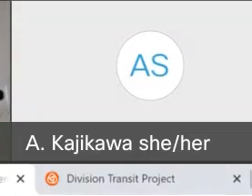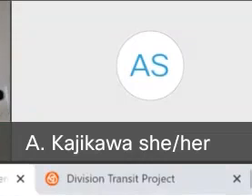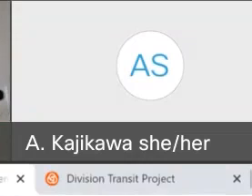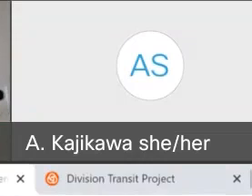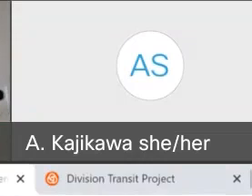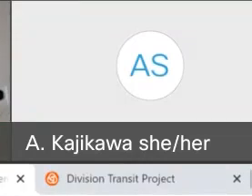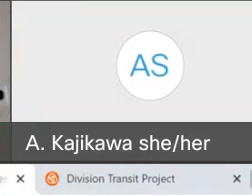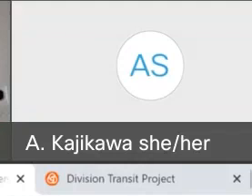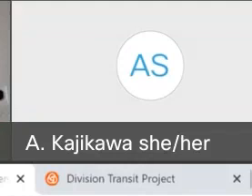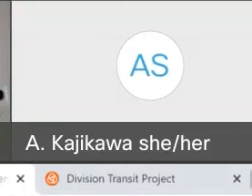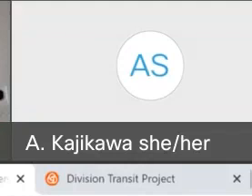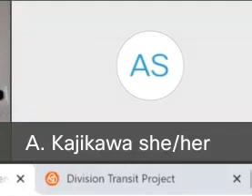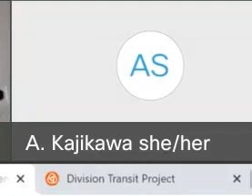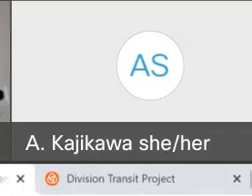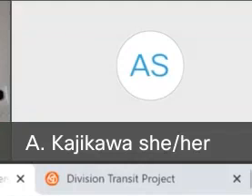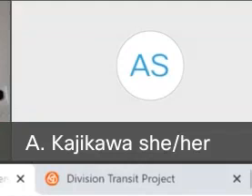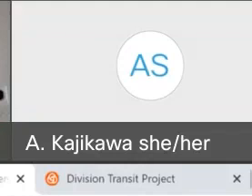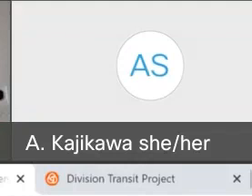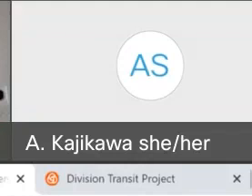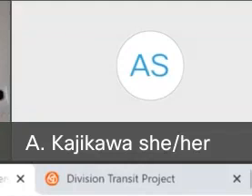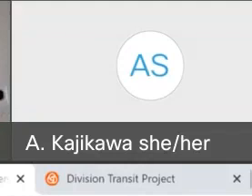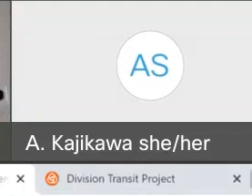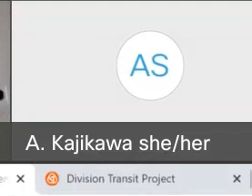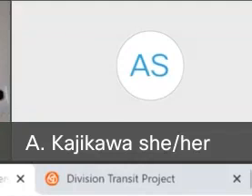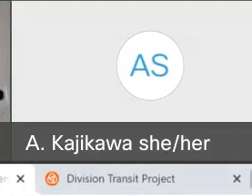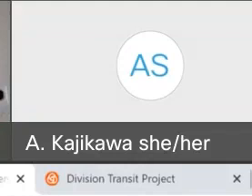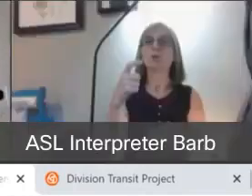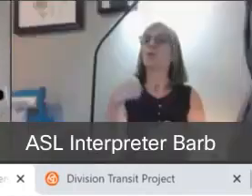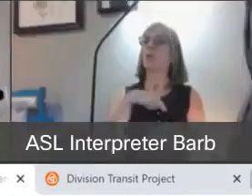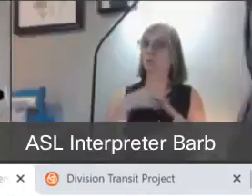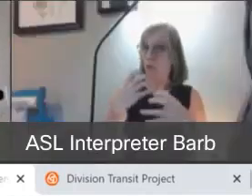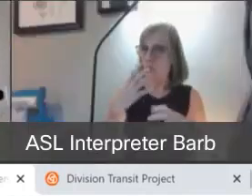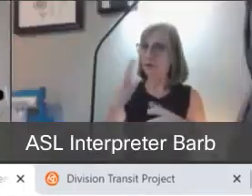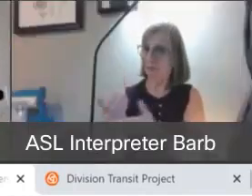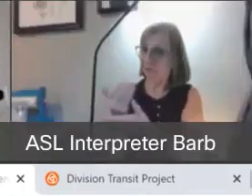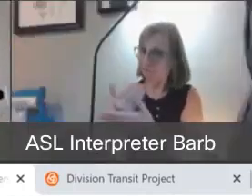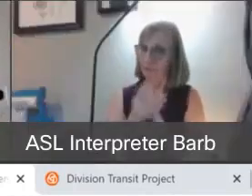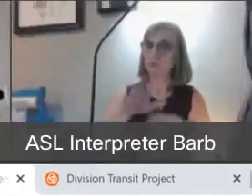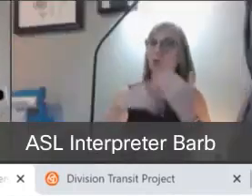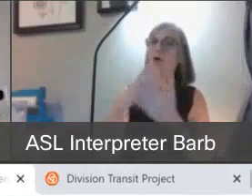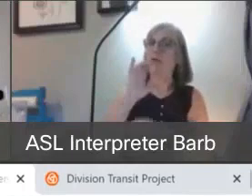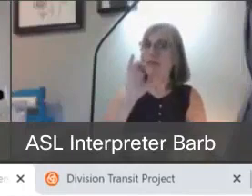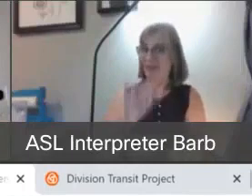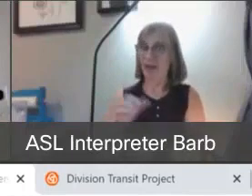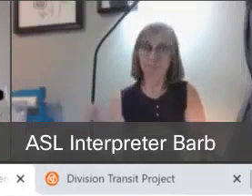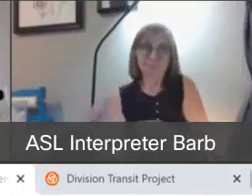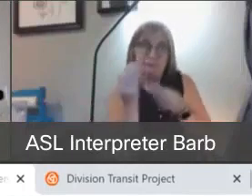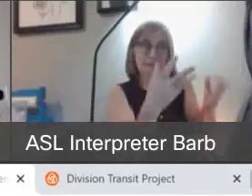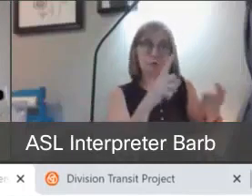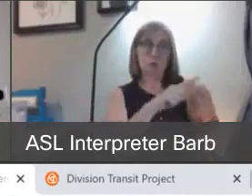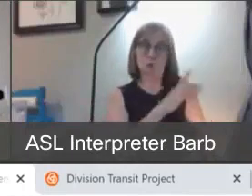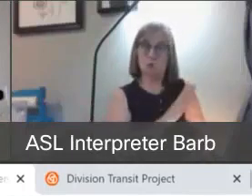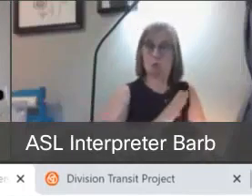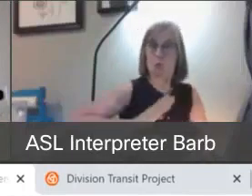time so that we can get all of these proposals to the board by March for their first reading, and then a